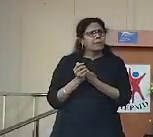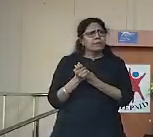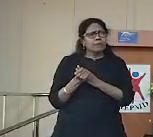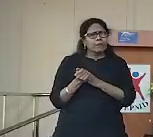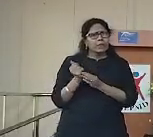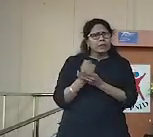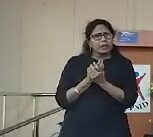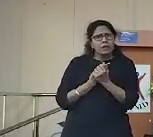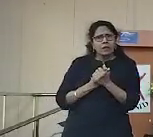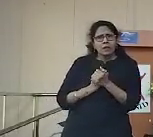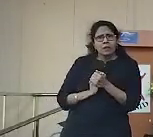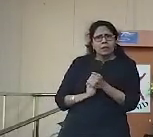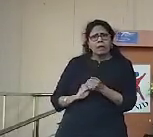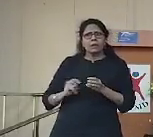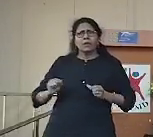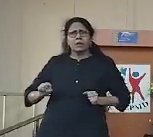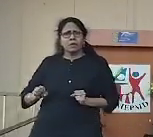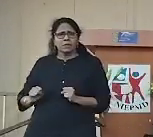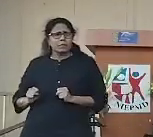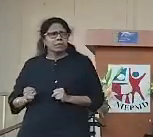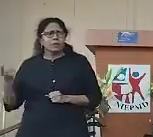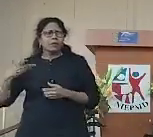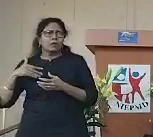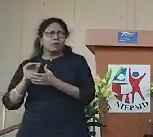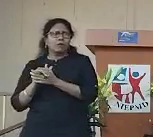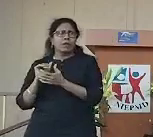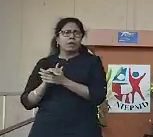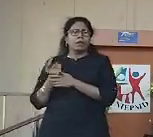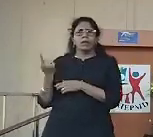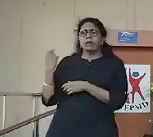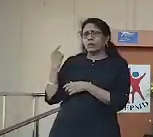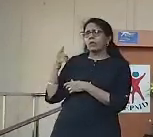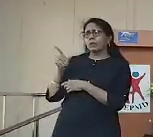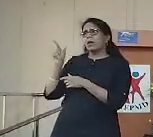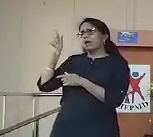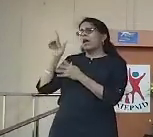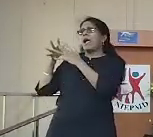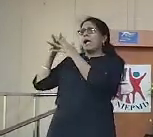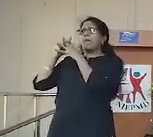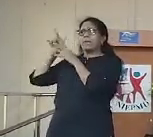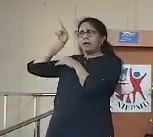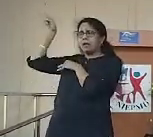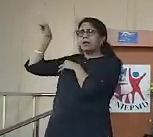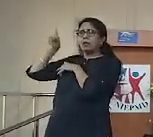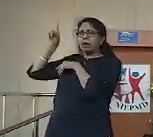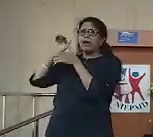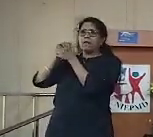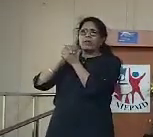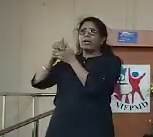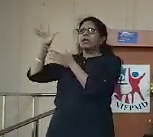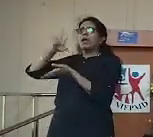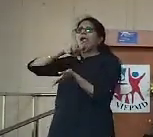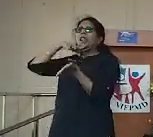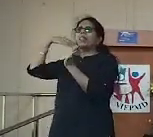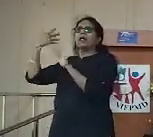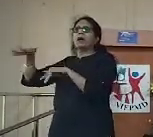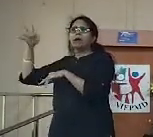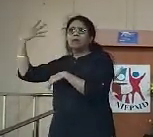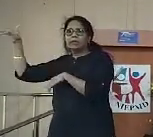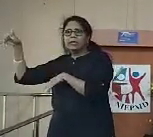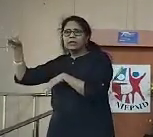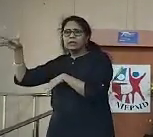one of our friend passed away yesterday night at Atlanta, USA, due to heart attack. We didn't know that, so we came to know only through